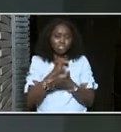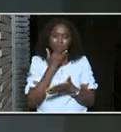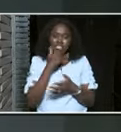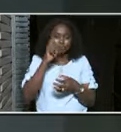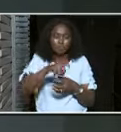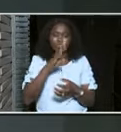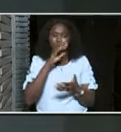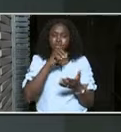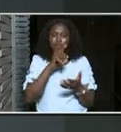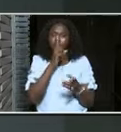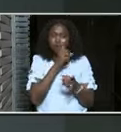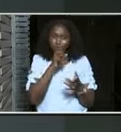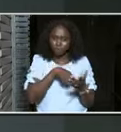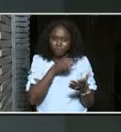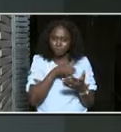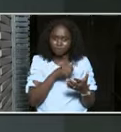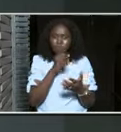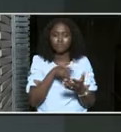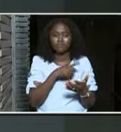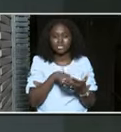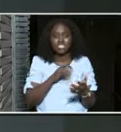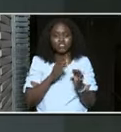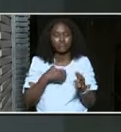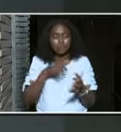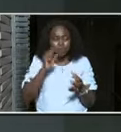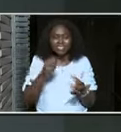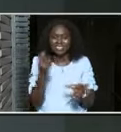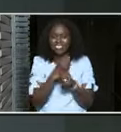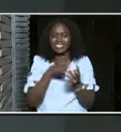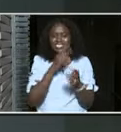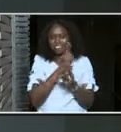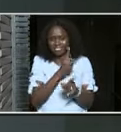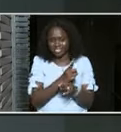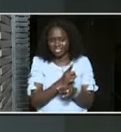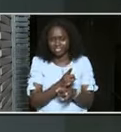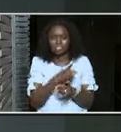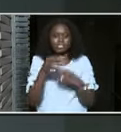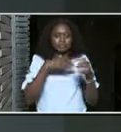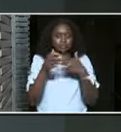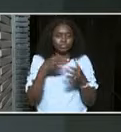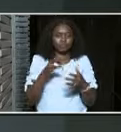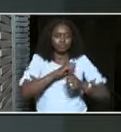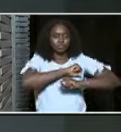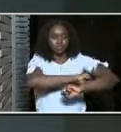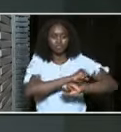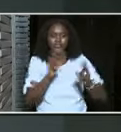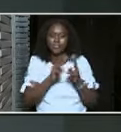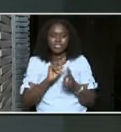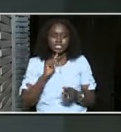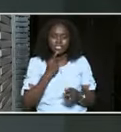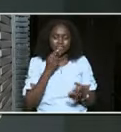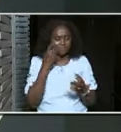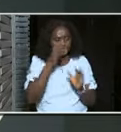be corrected if we have to get it right. Now, the issue of security, Very critical. If, for example, nobody goes